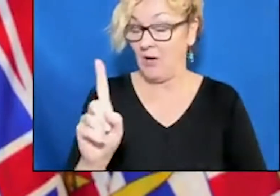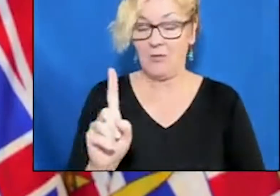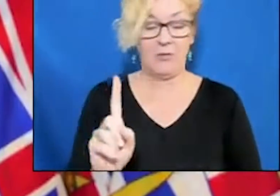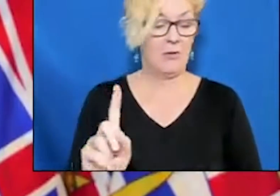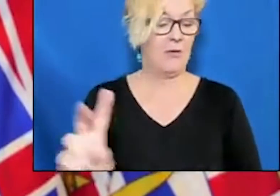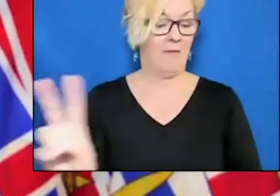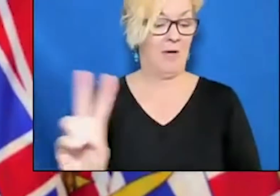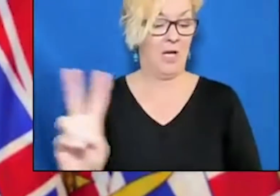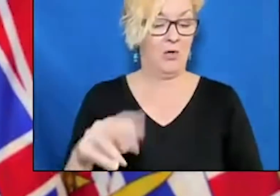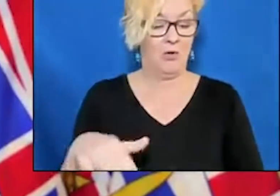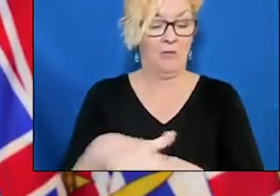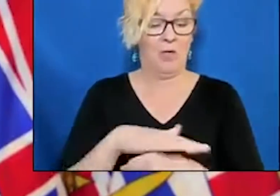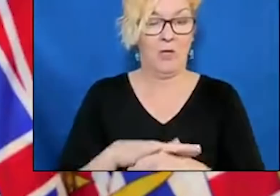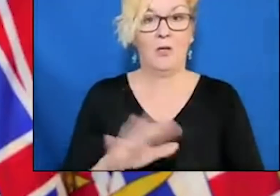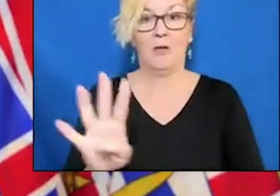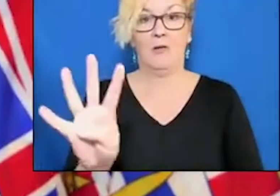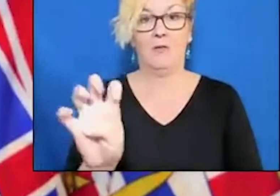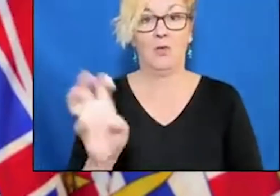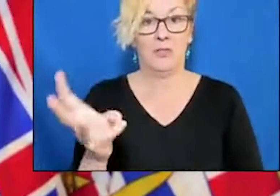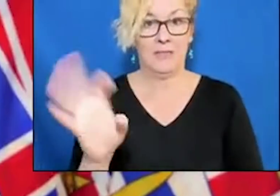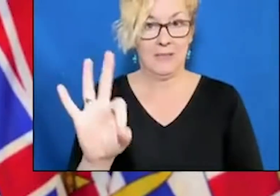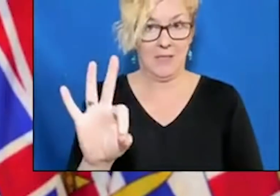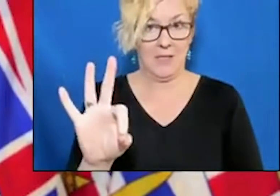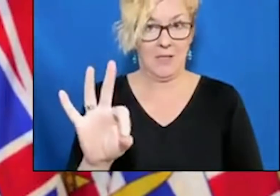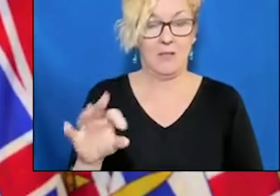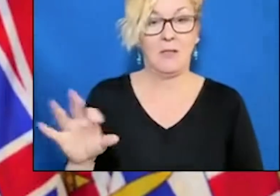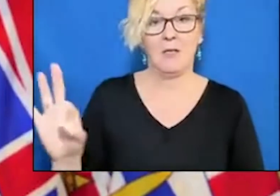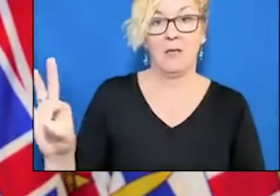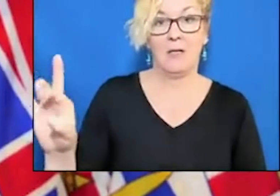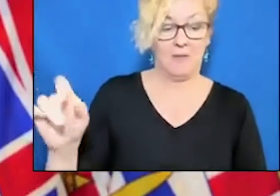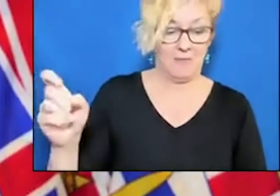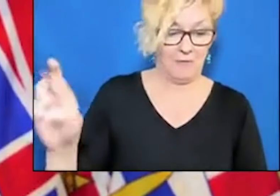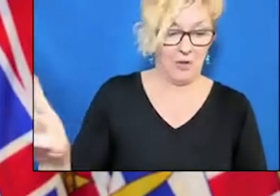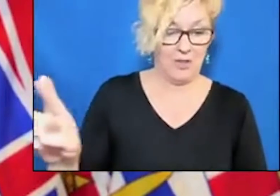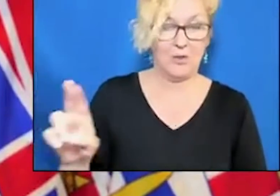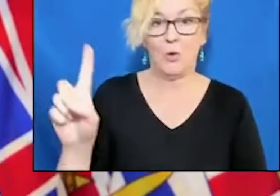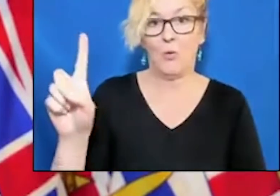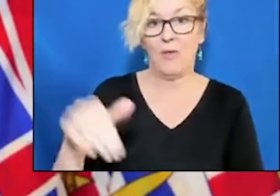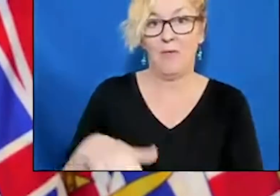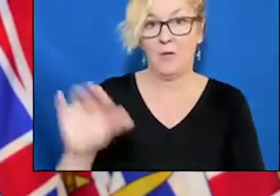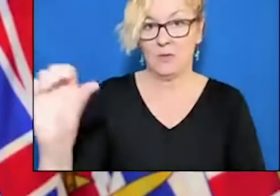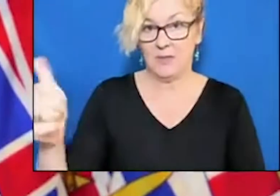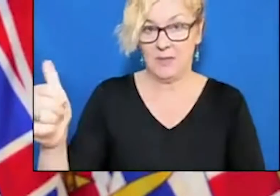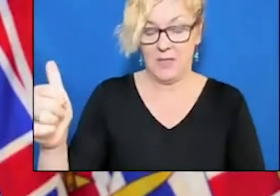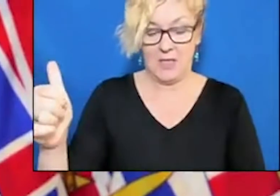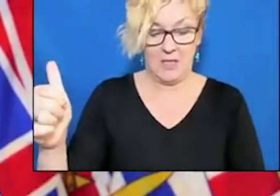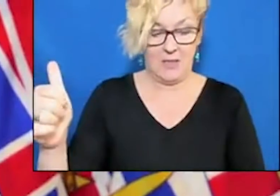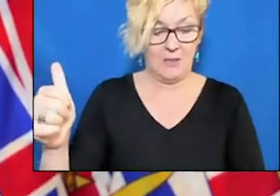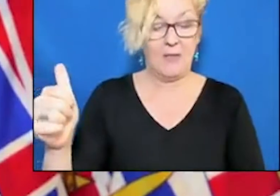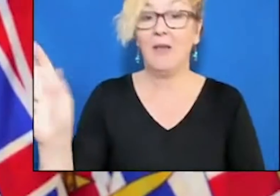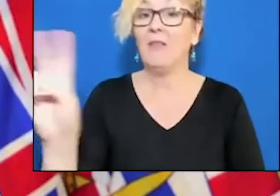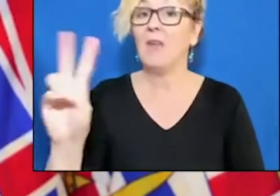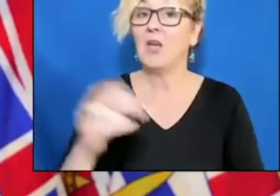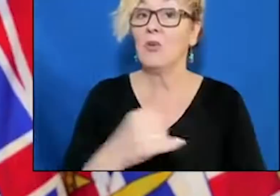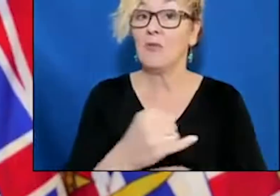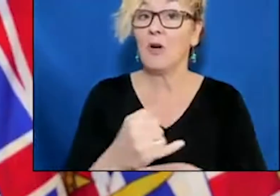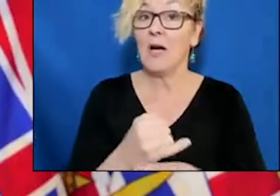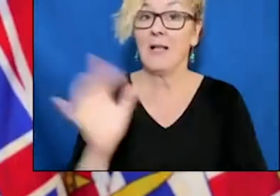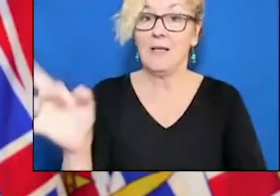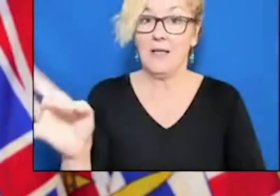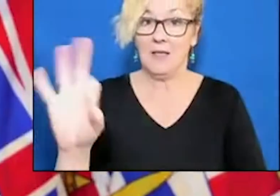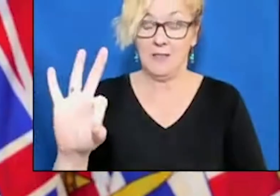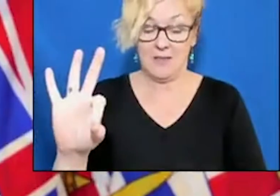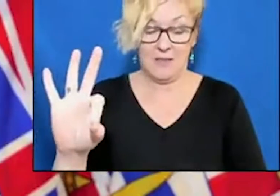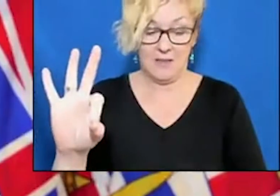Health, 1,010 were in the Fraser Health Authority, 89 people were in the Vancouver Island Health Authority,